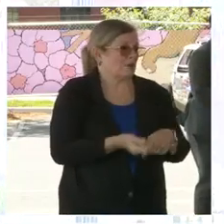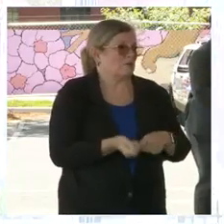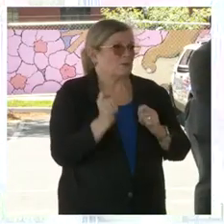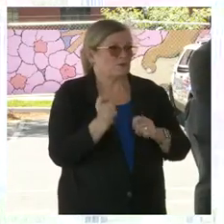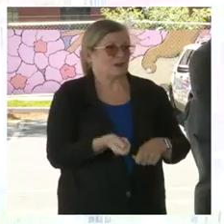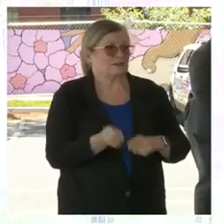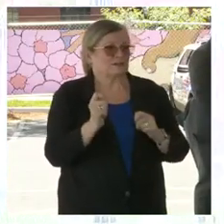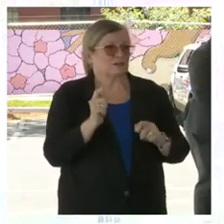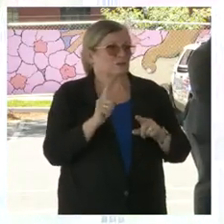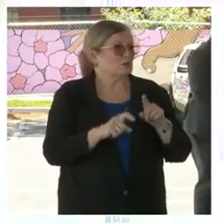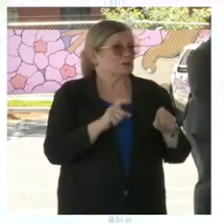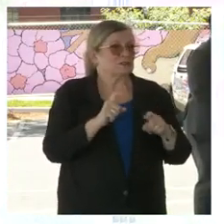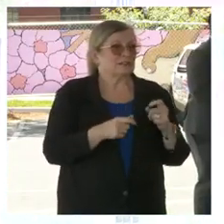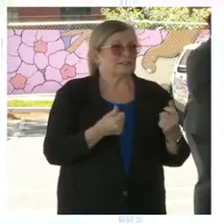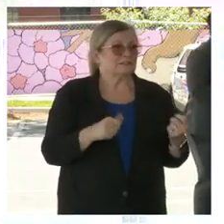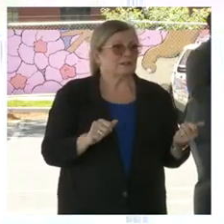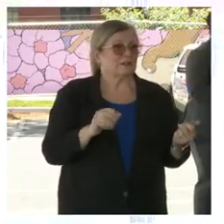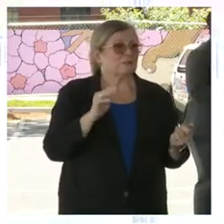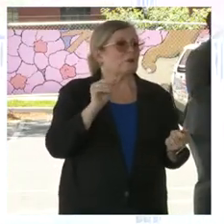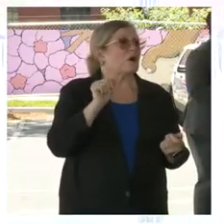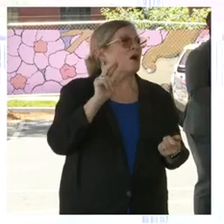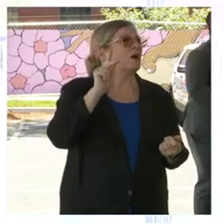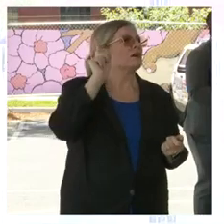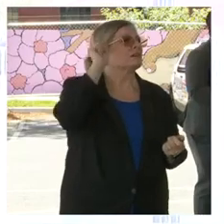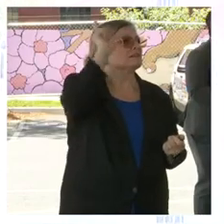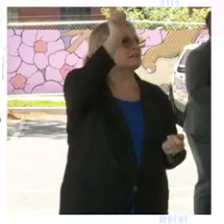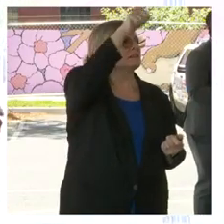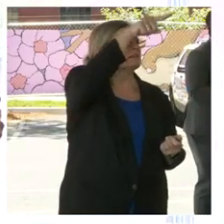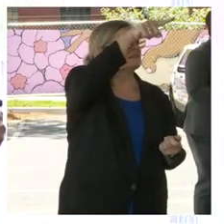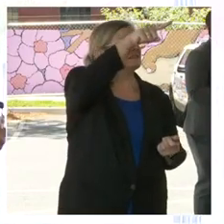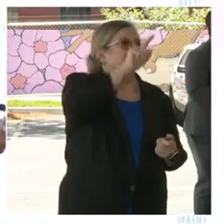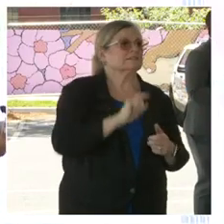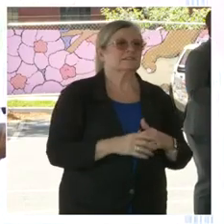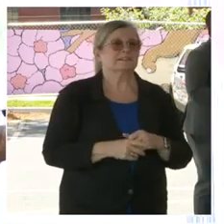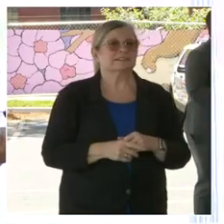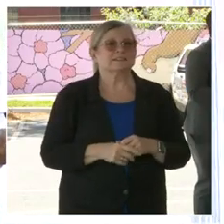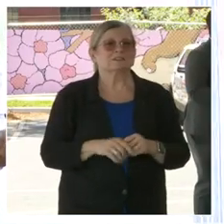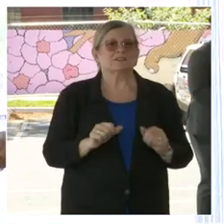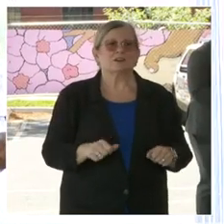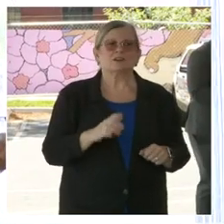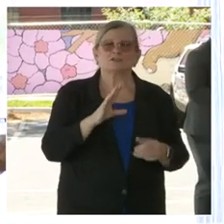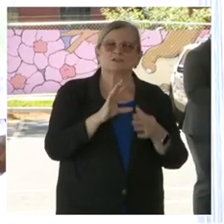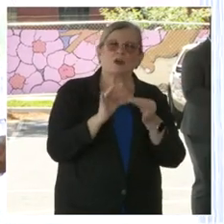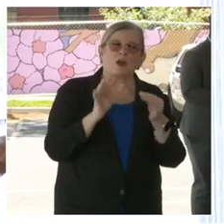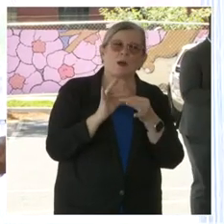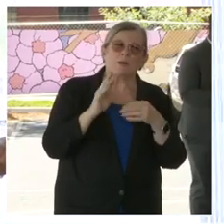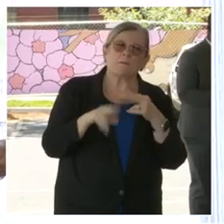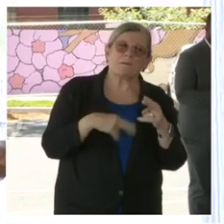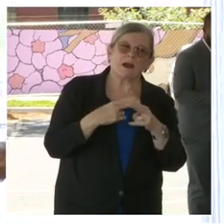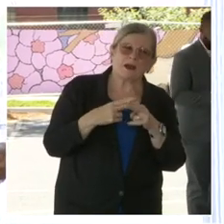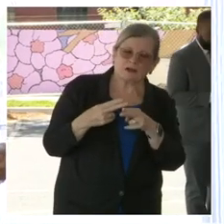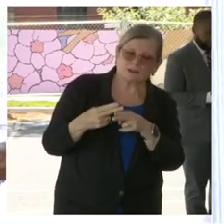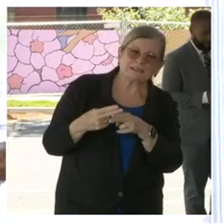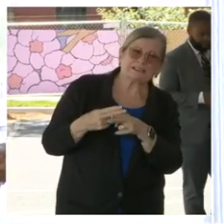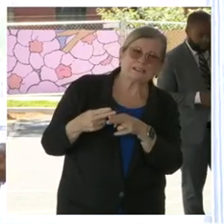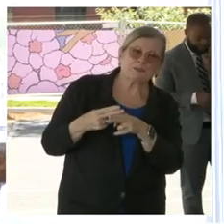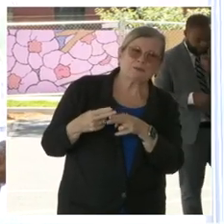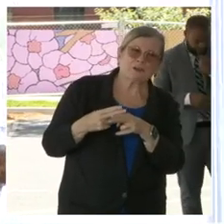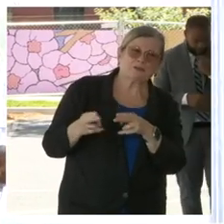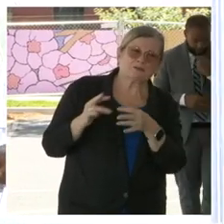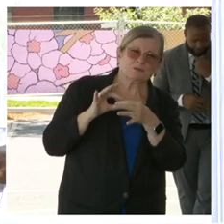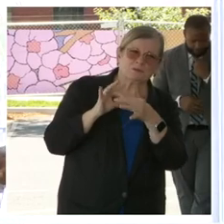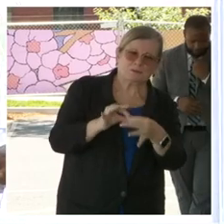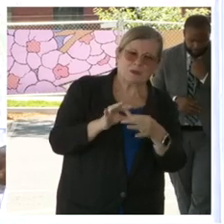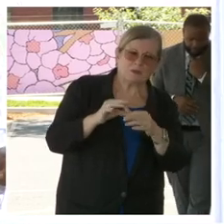questions? Yes, Mark. Yeah, I was wondering if somebody could speak to the temporary nature, both of the building